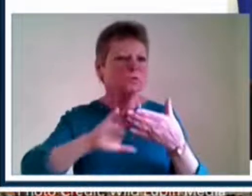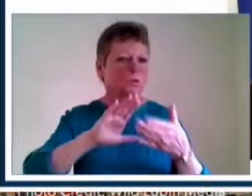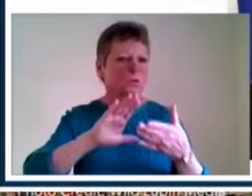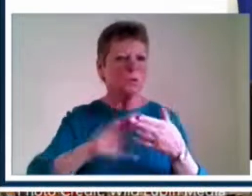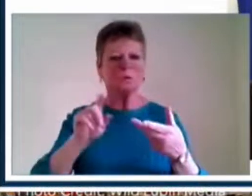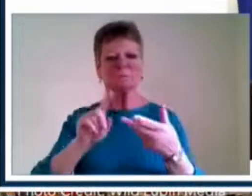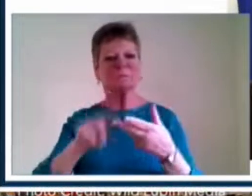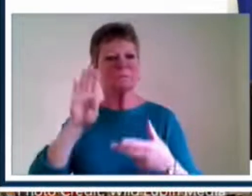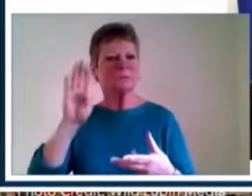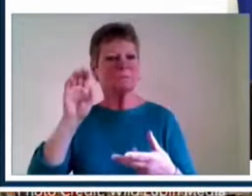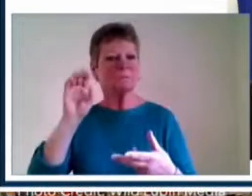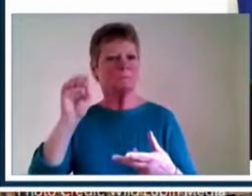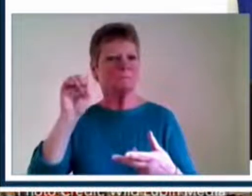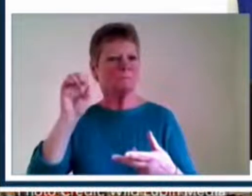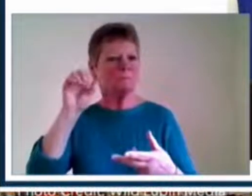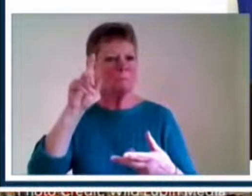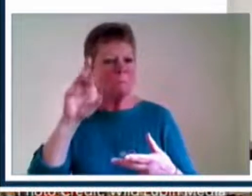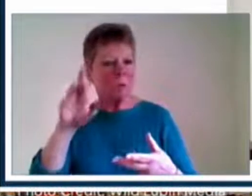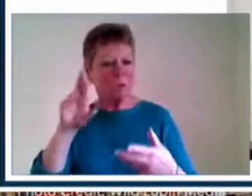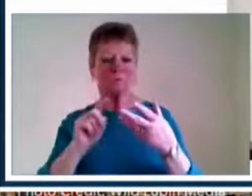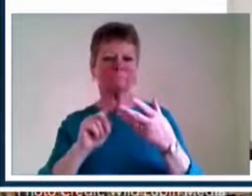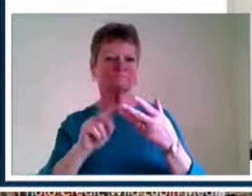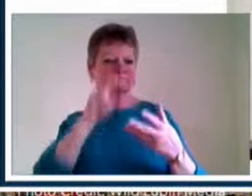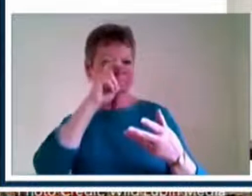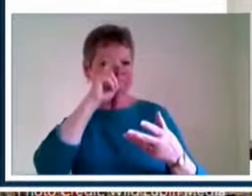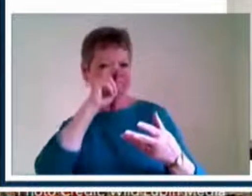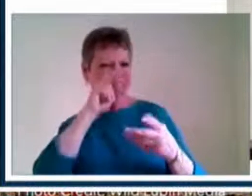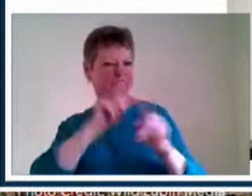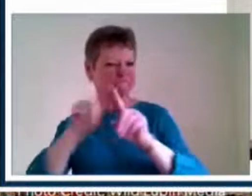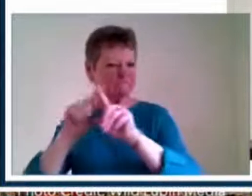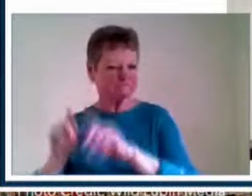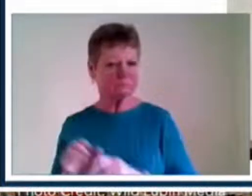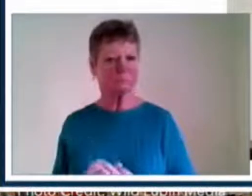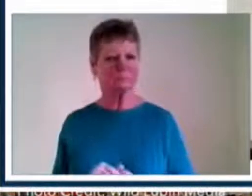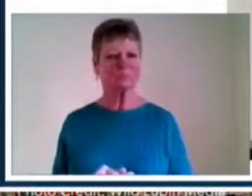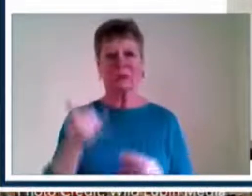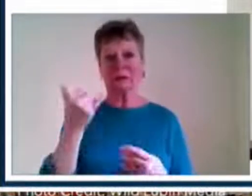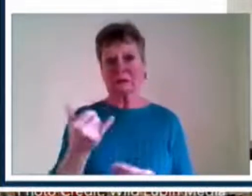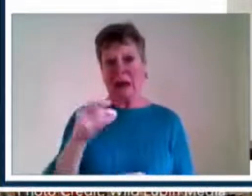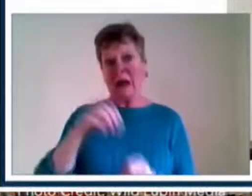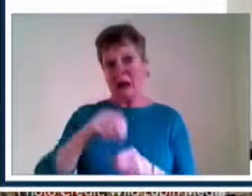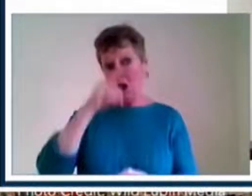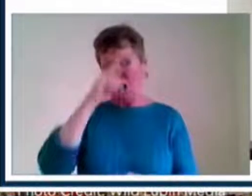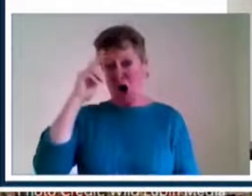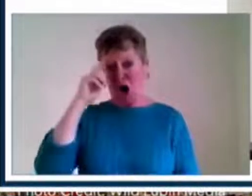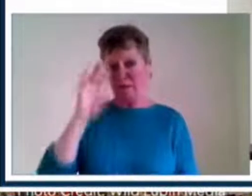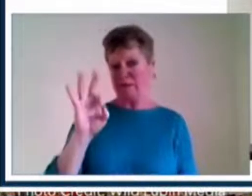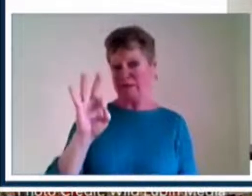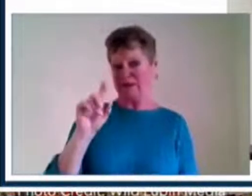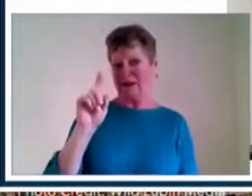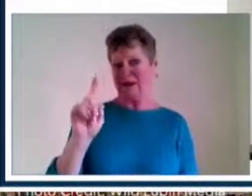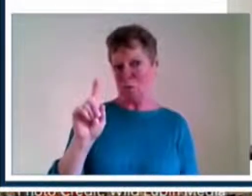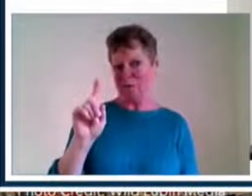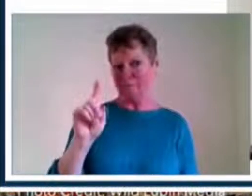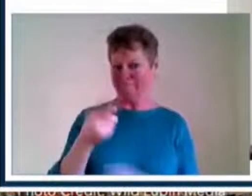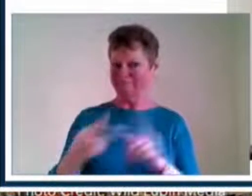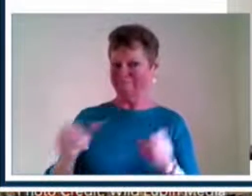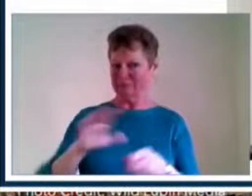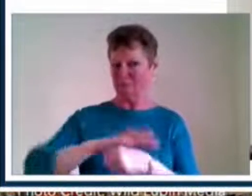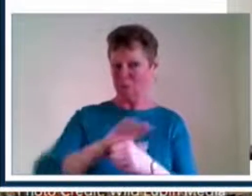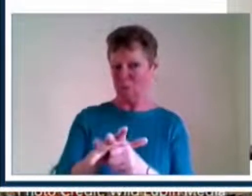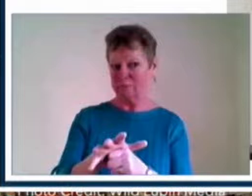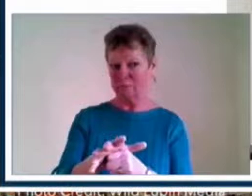restrictions. There are 91 Nova Scotians in hospital today with admissions related to COVID. Of this